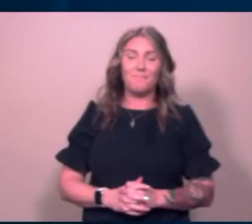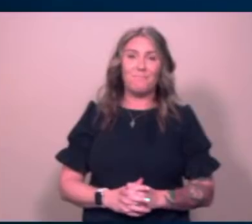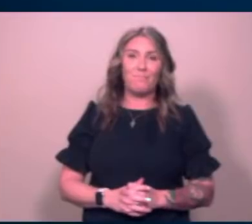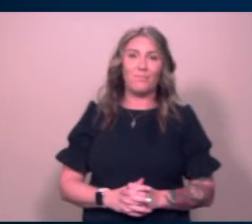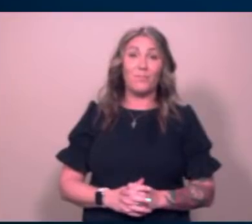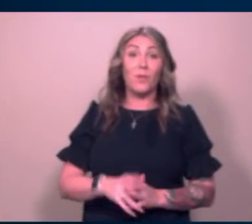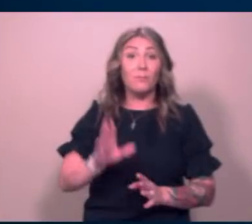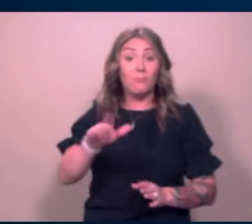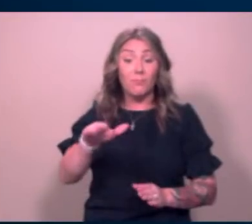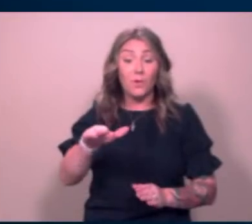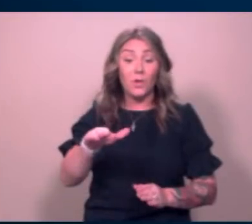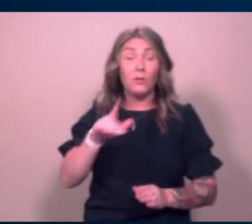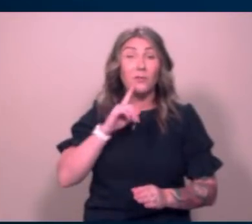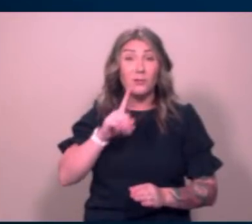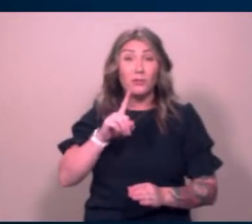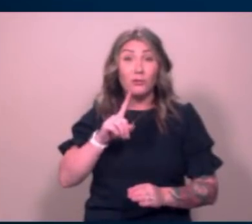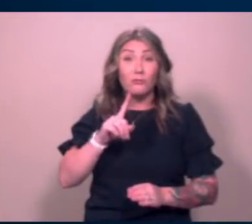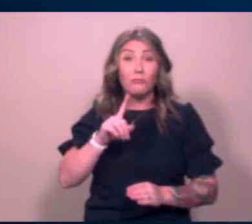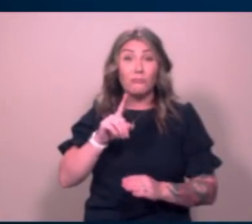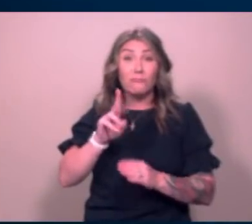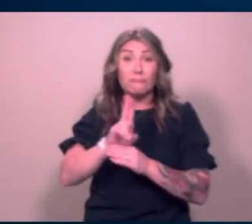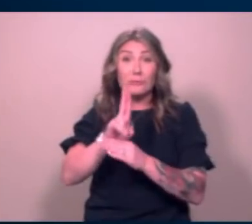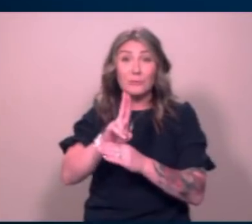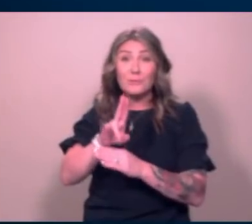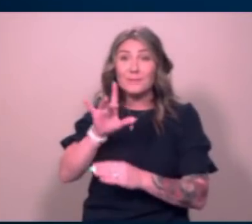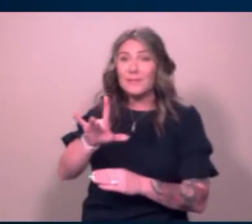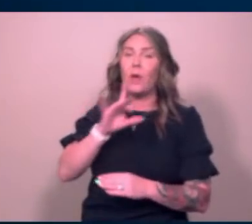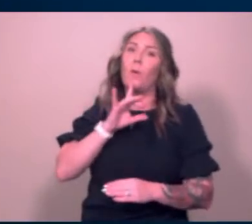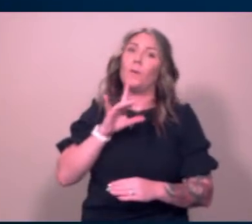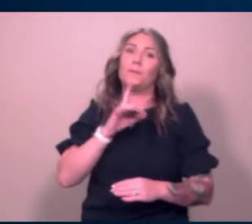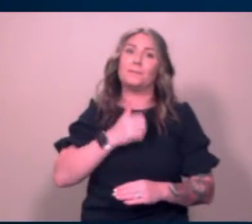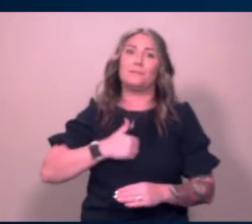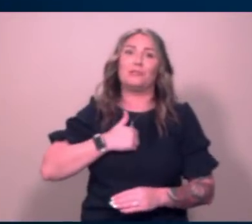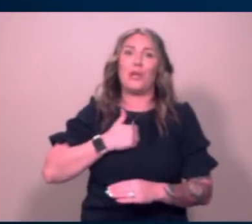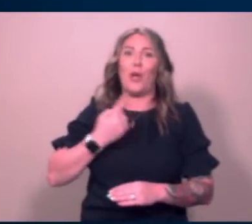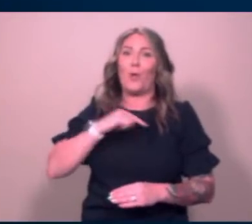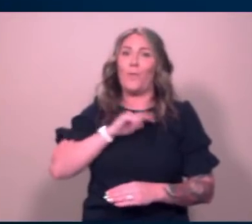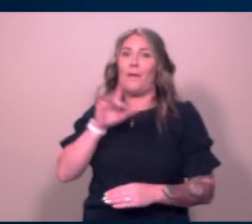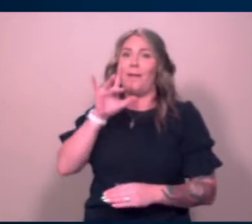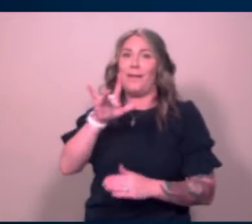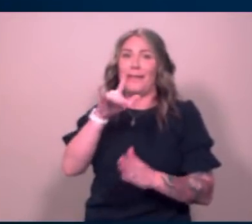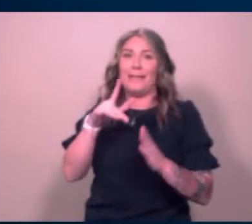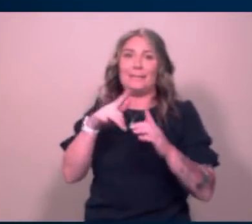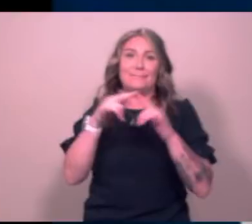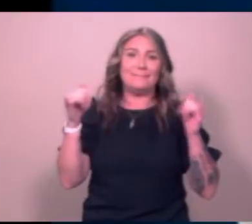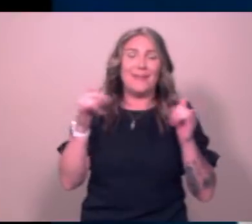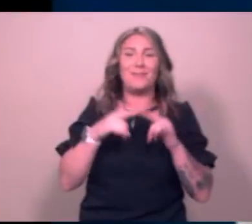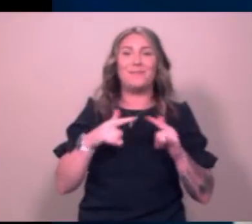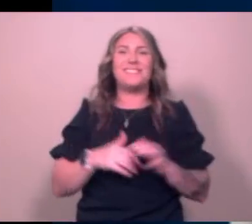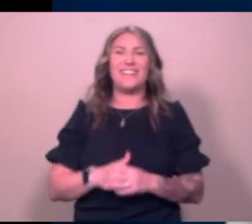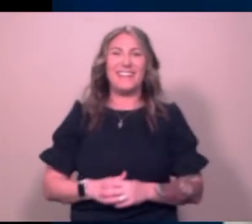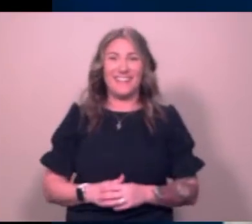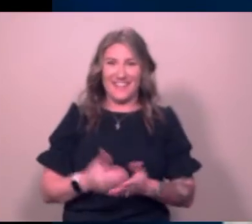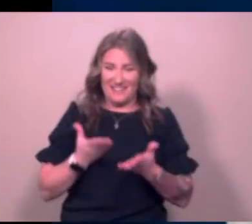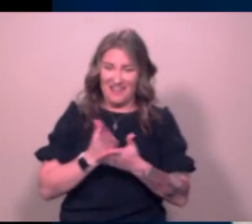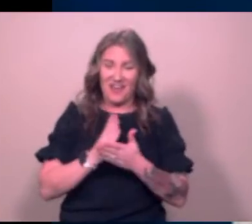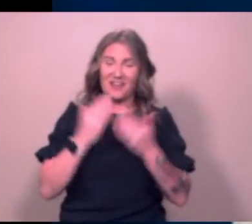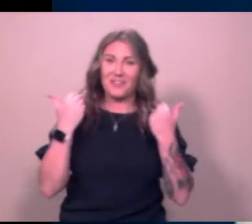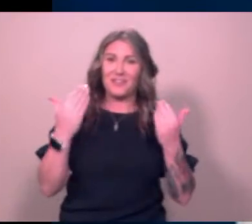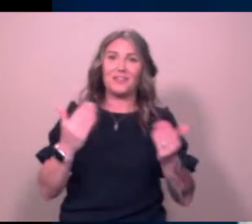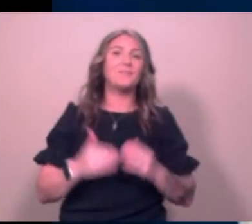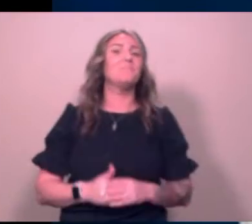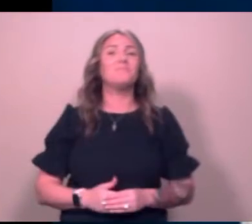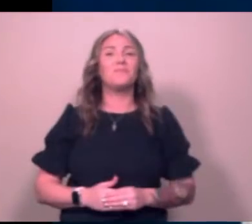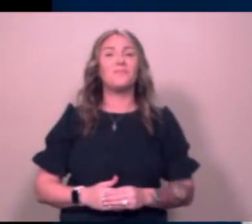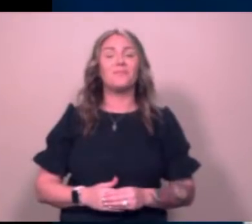Dr. Devoren, have you unmuted? I did. I think you and I clicked at the same time to There you go. All right.